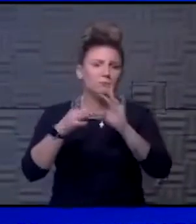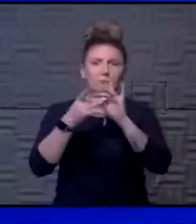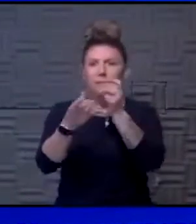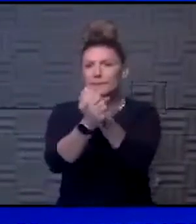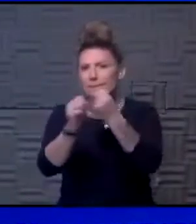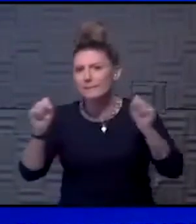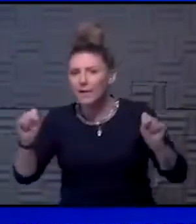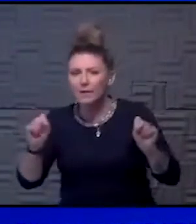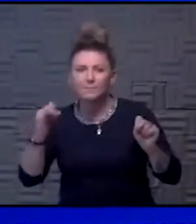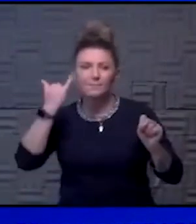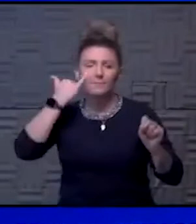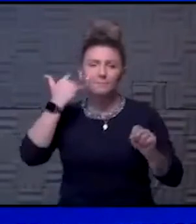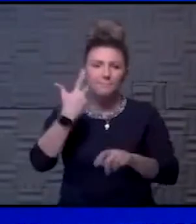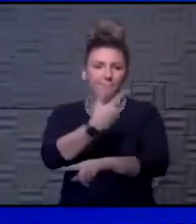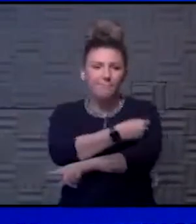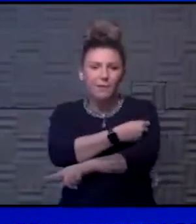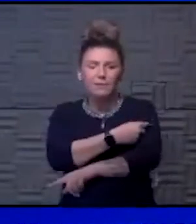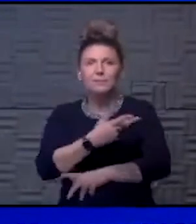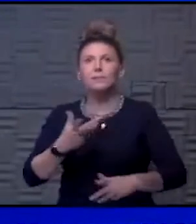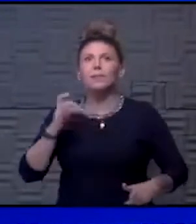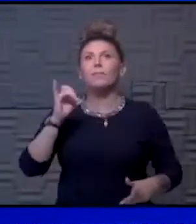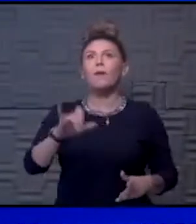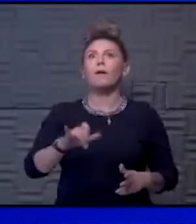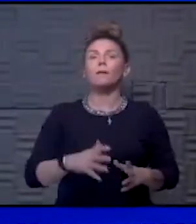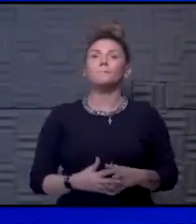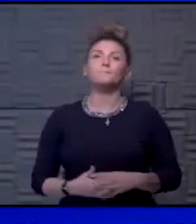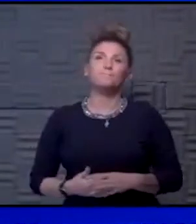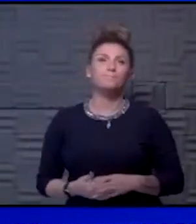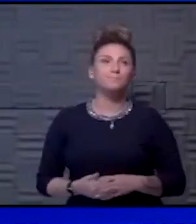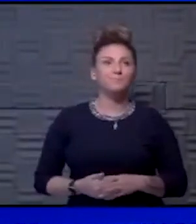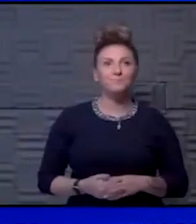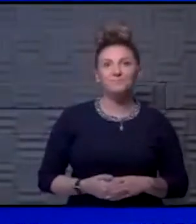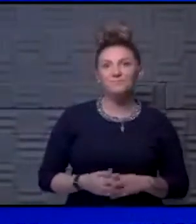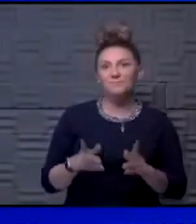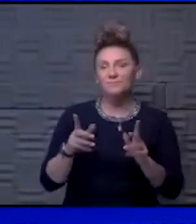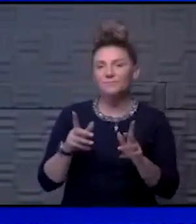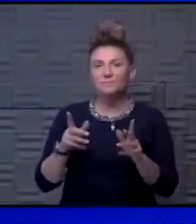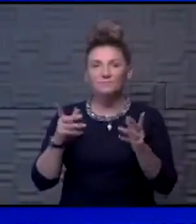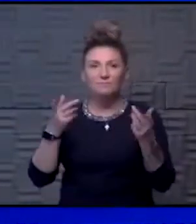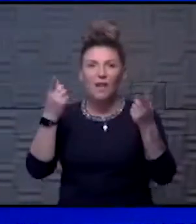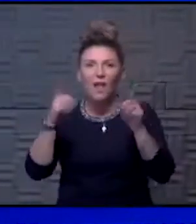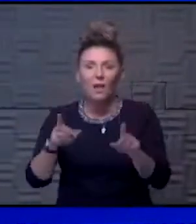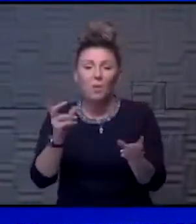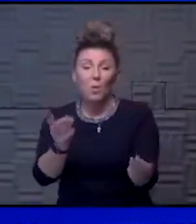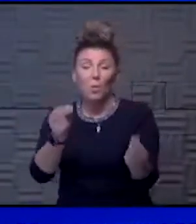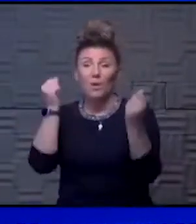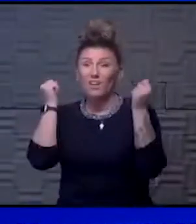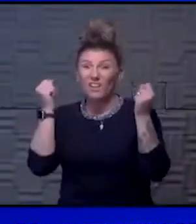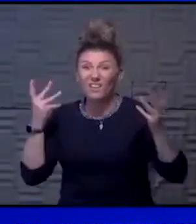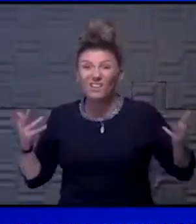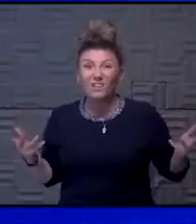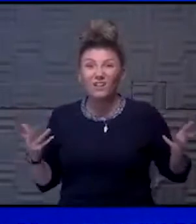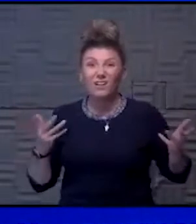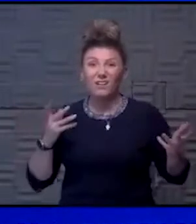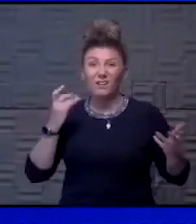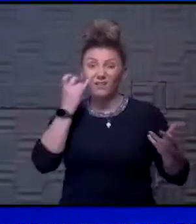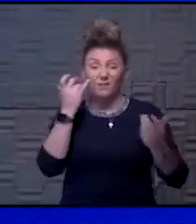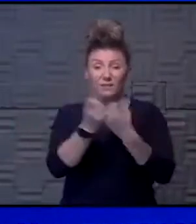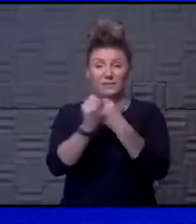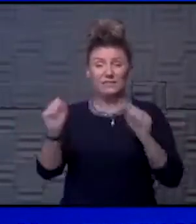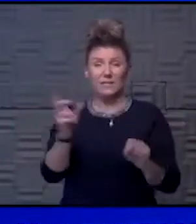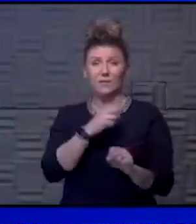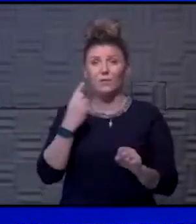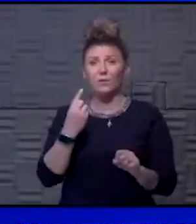and whether the vaccine was brought about too quickly and whether that's a safety risk. And I think we all know